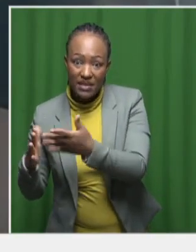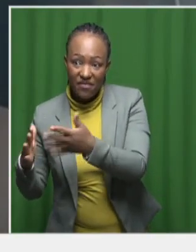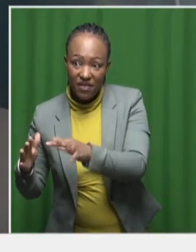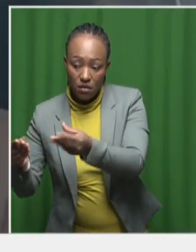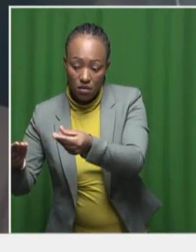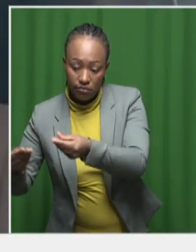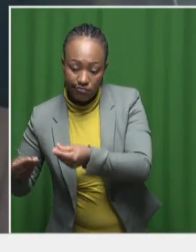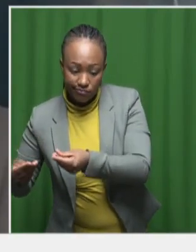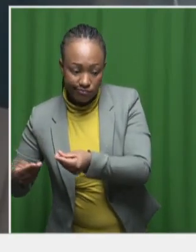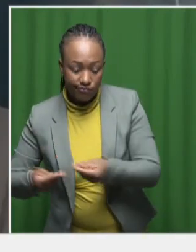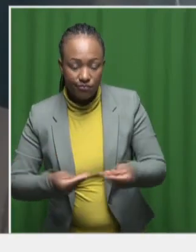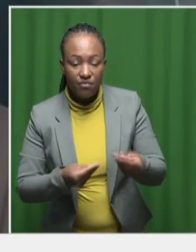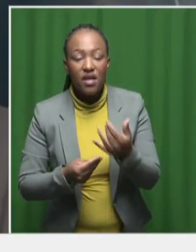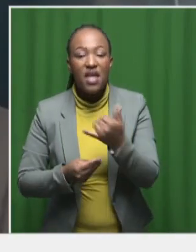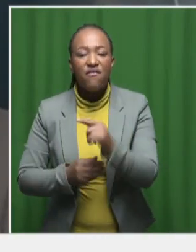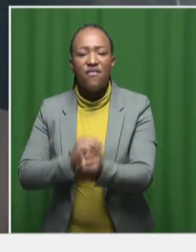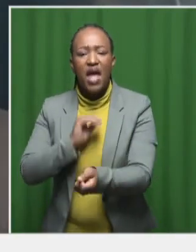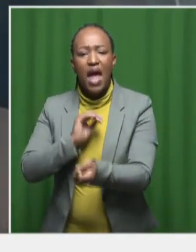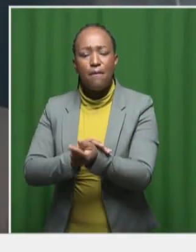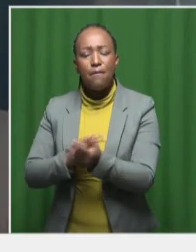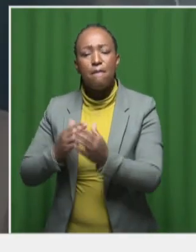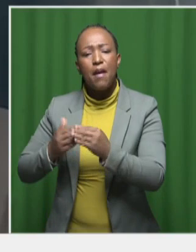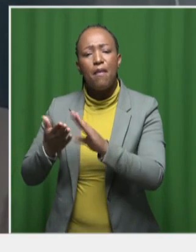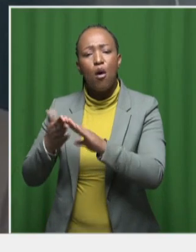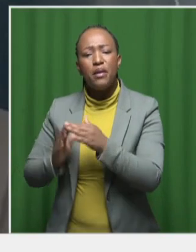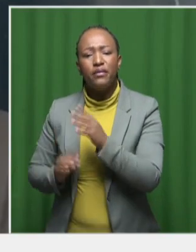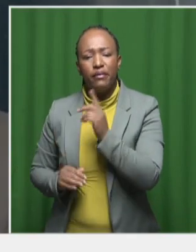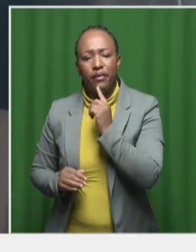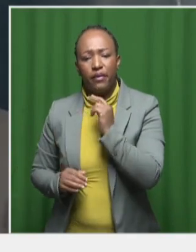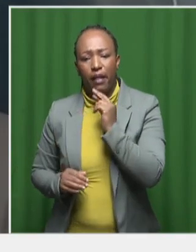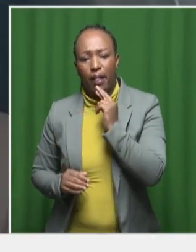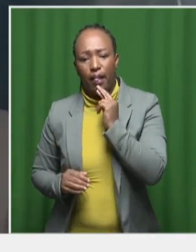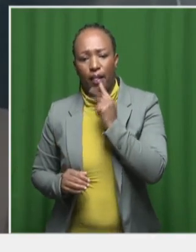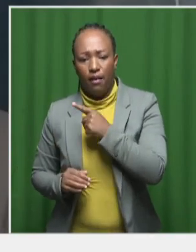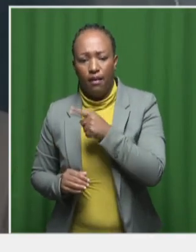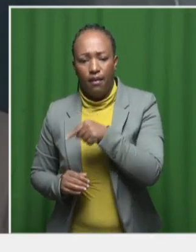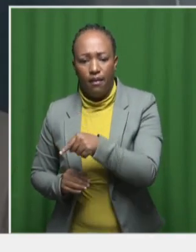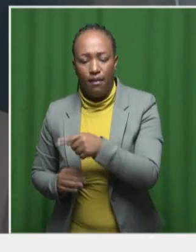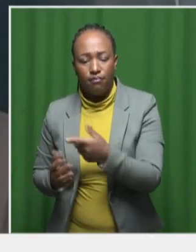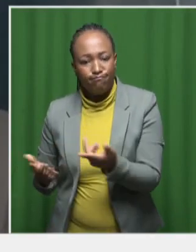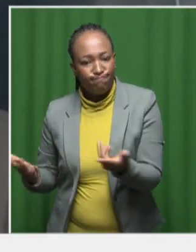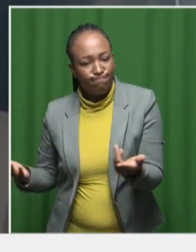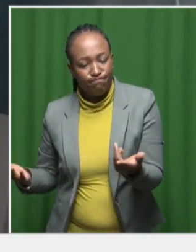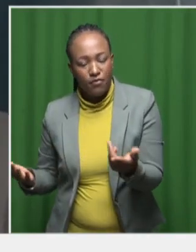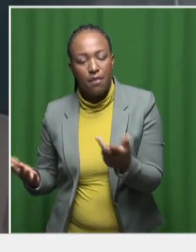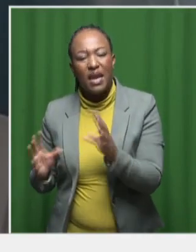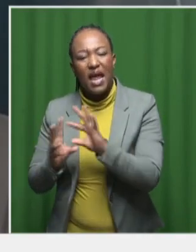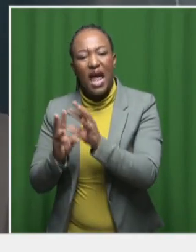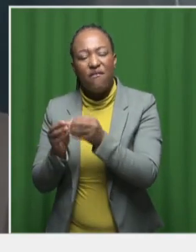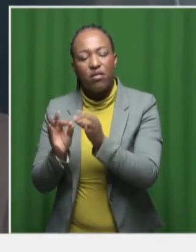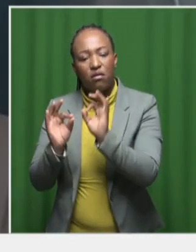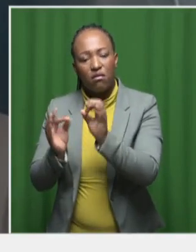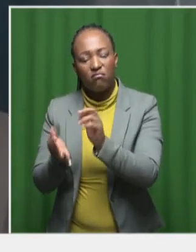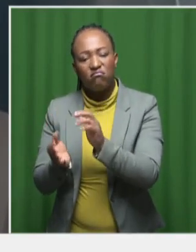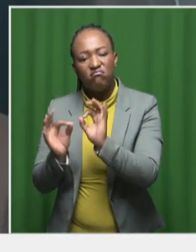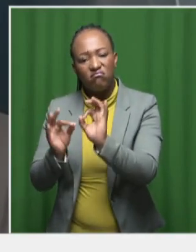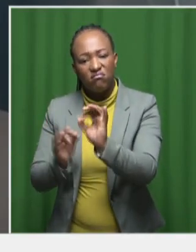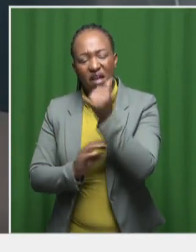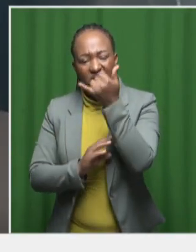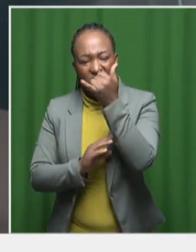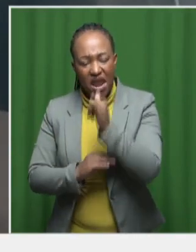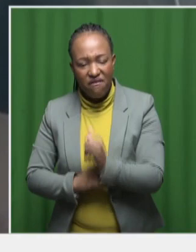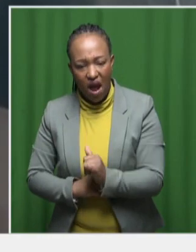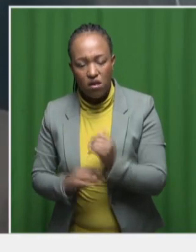some members of the community, they were not telling the truth, but everything was verified through SABC in terms of the bodies which